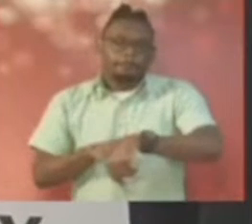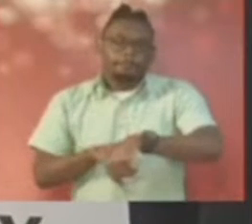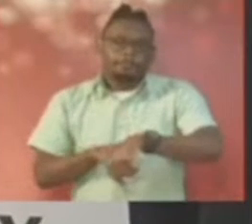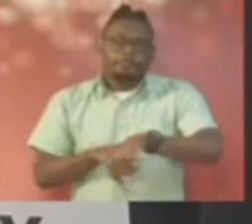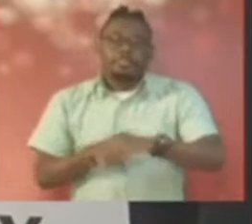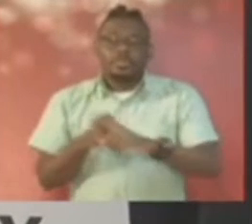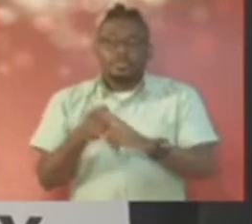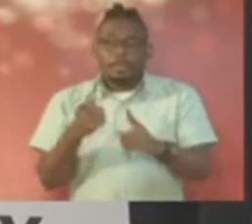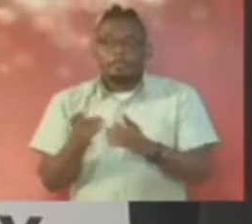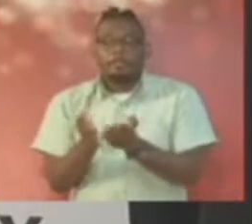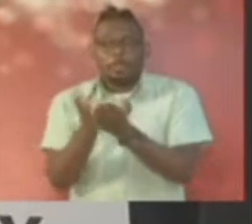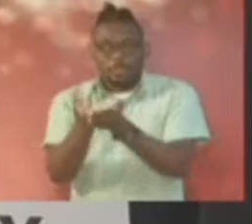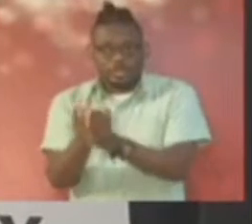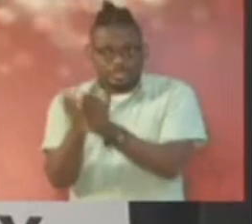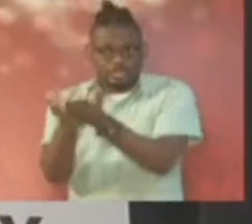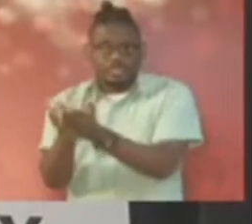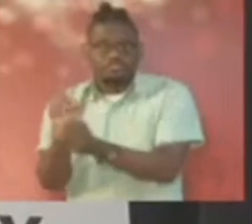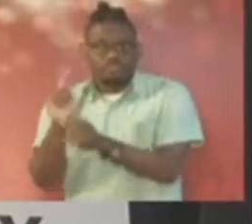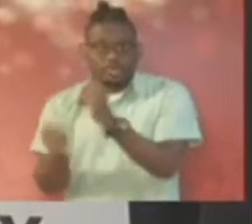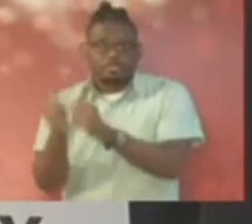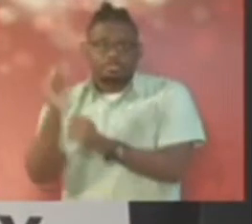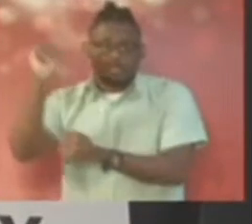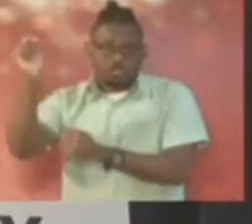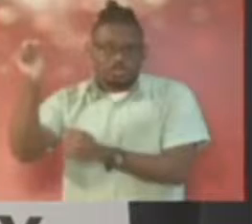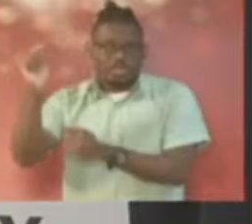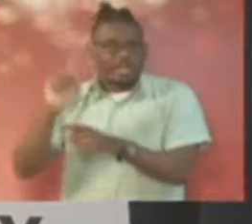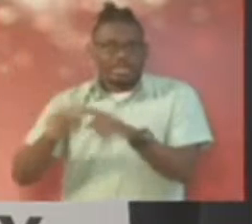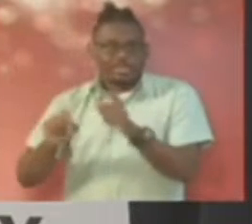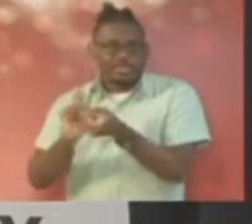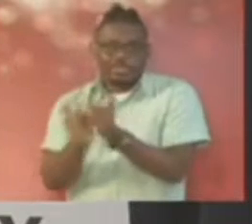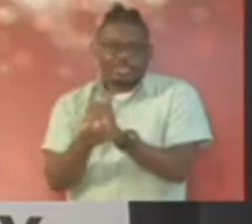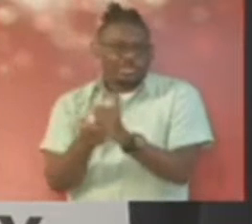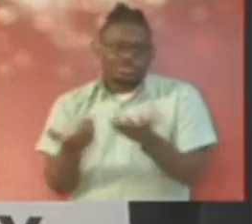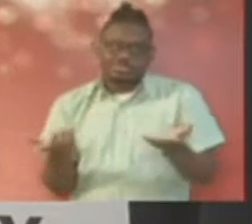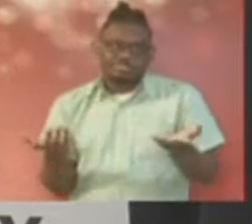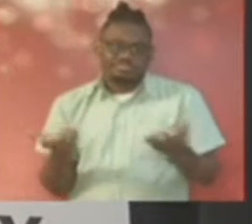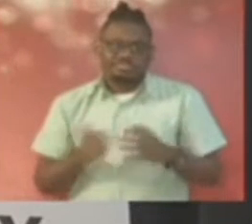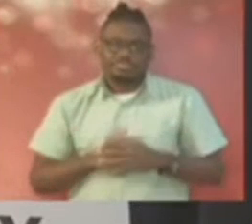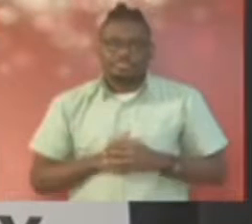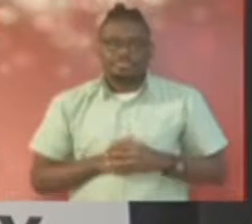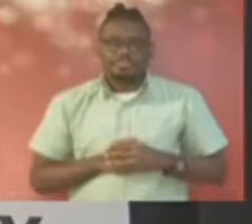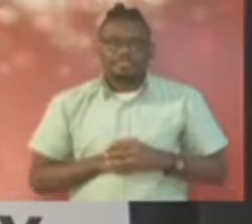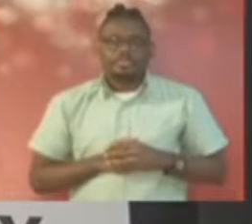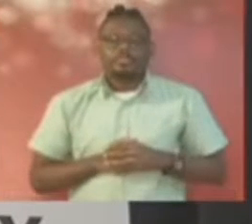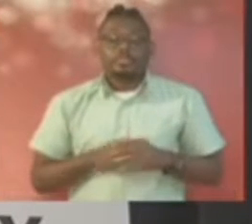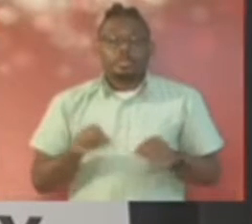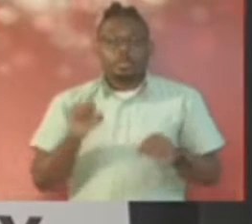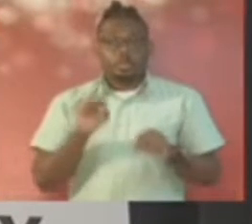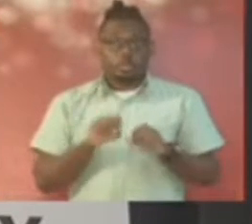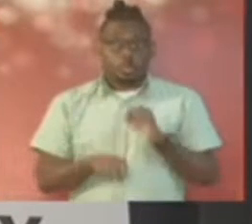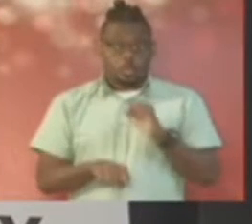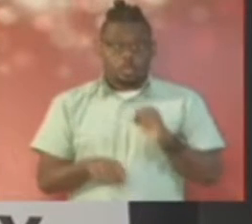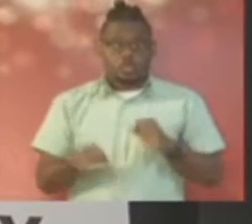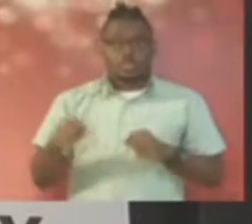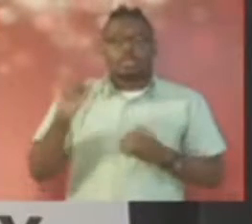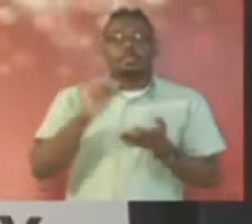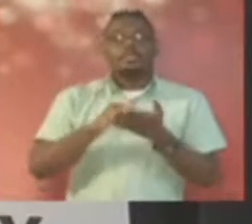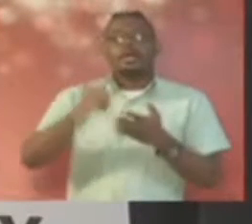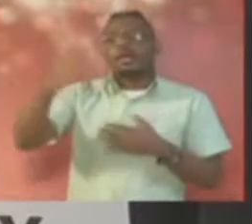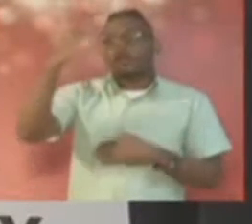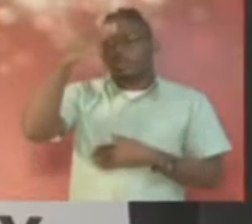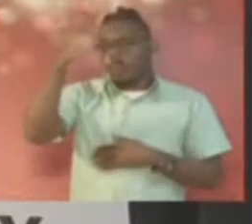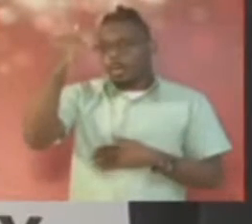Trinidad to Tobago by ferry. So it's not one of the options at our disposal. We therefore only have the option to reduce